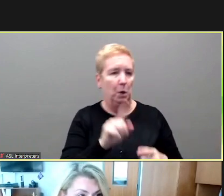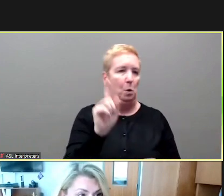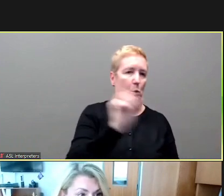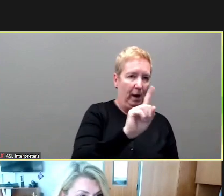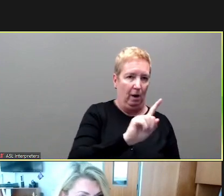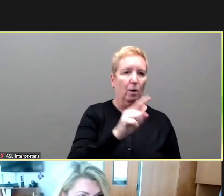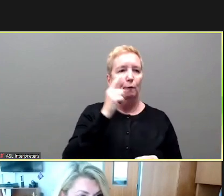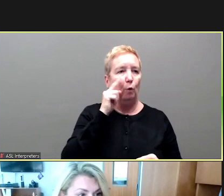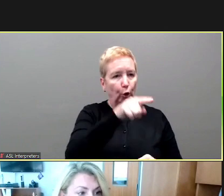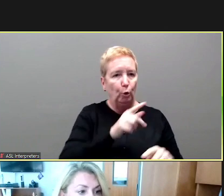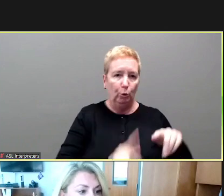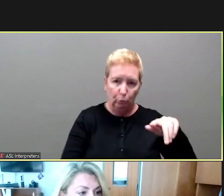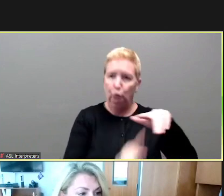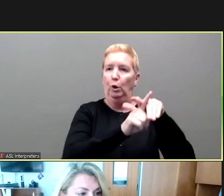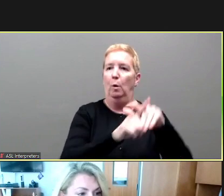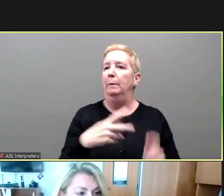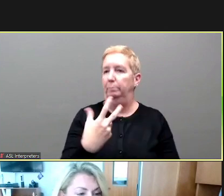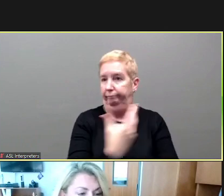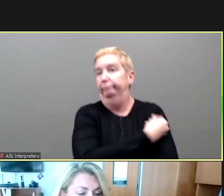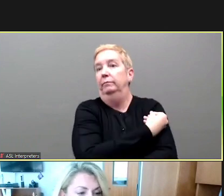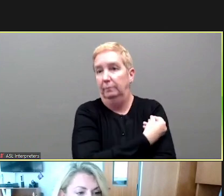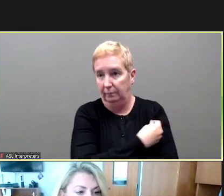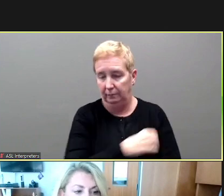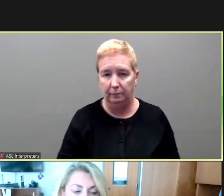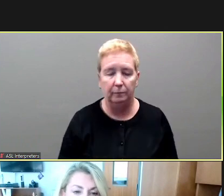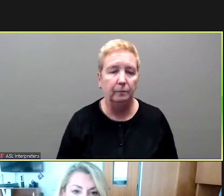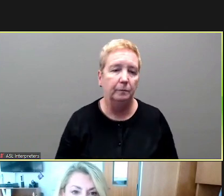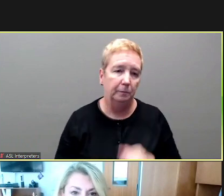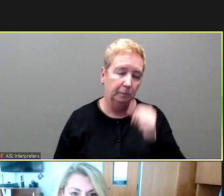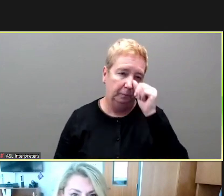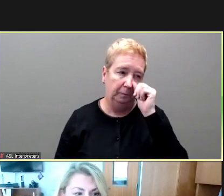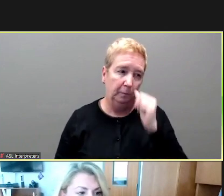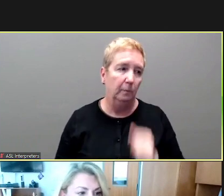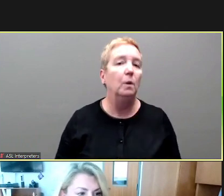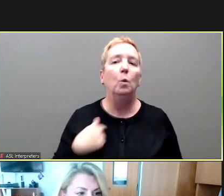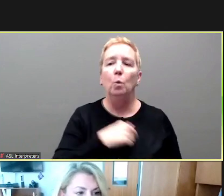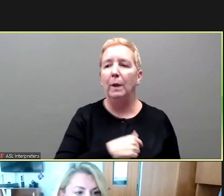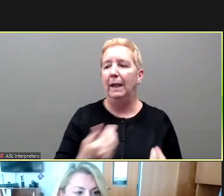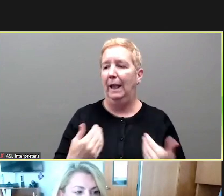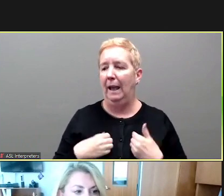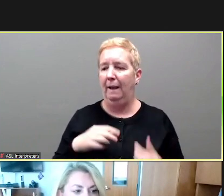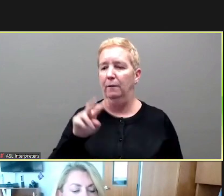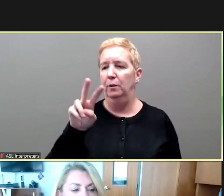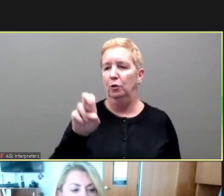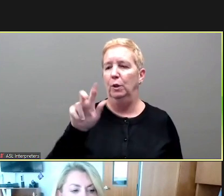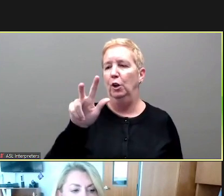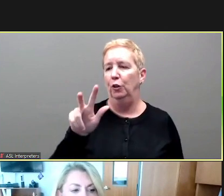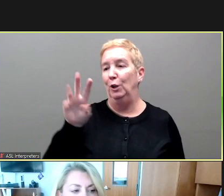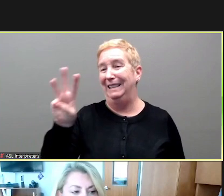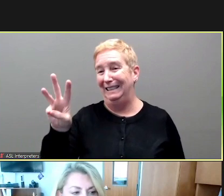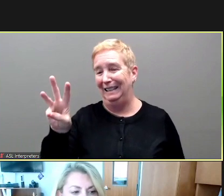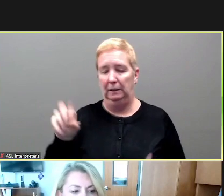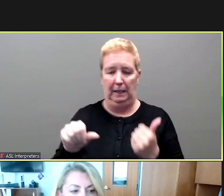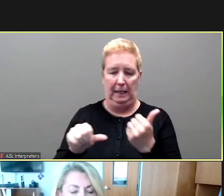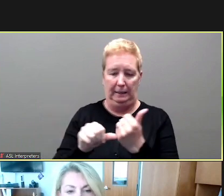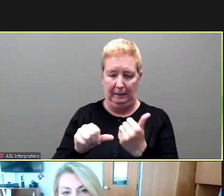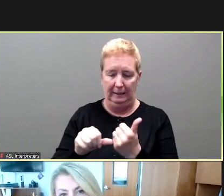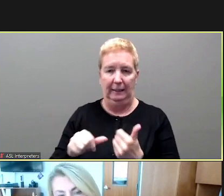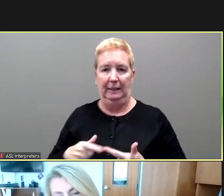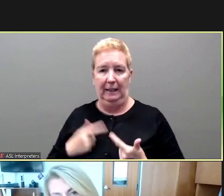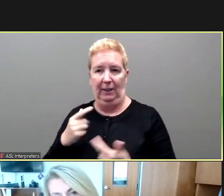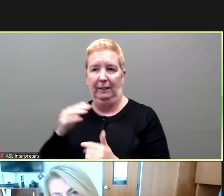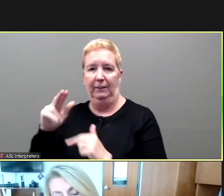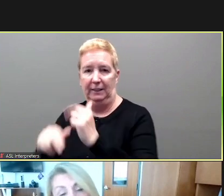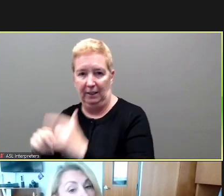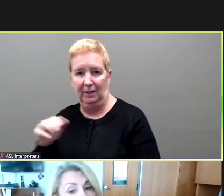for you to be vaccinated. So we have 236 assisted living facilities and 67